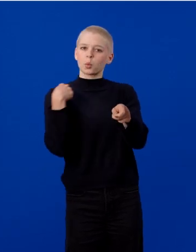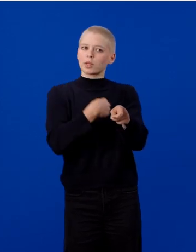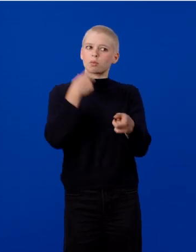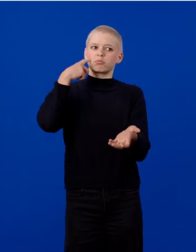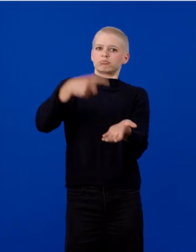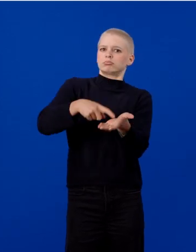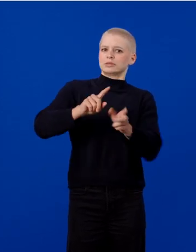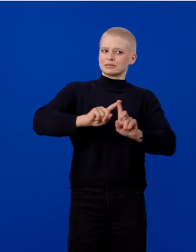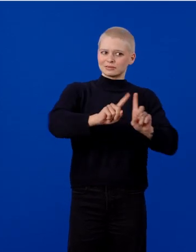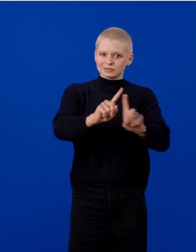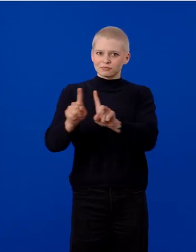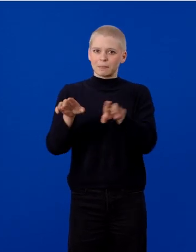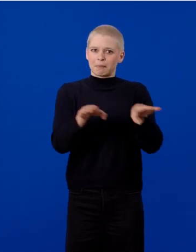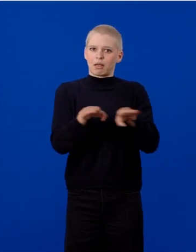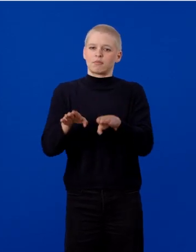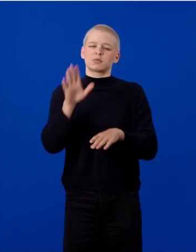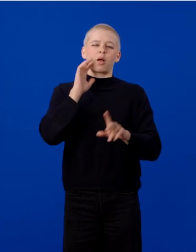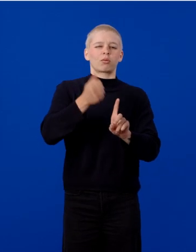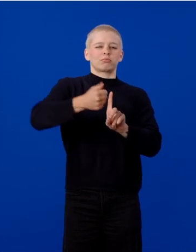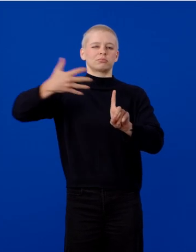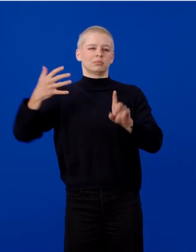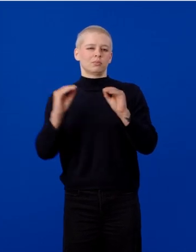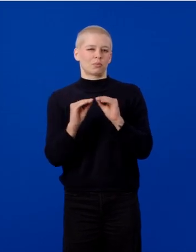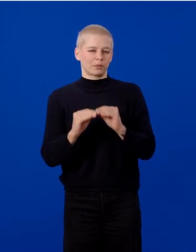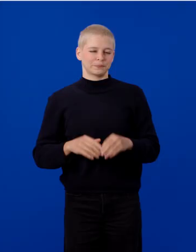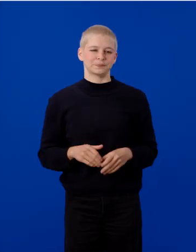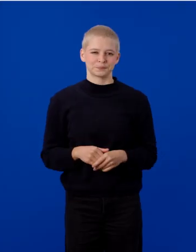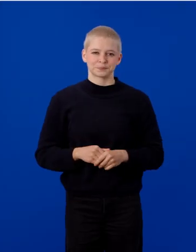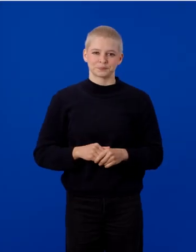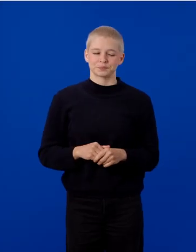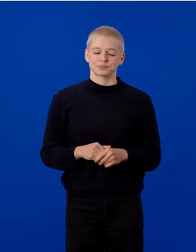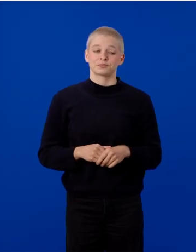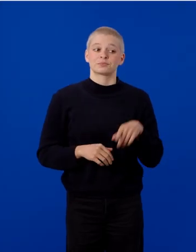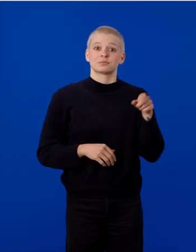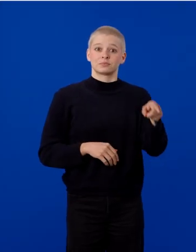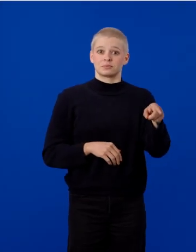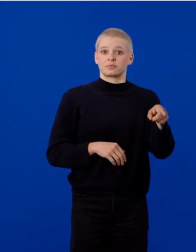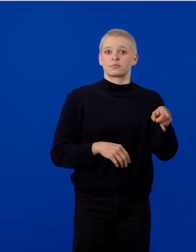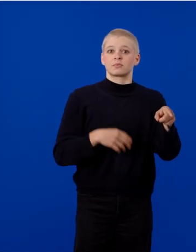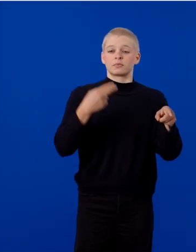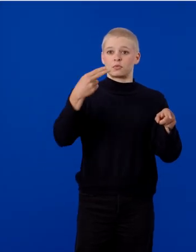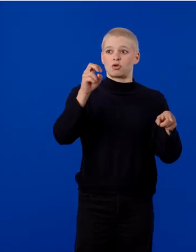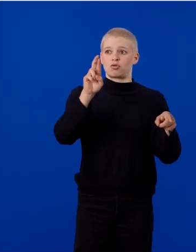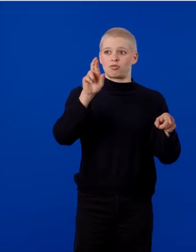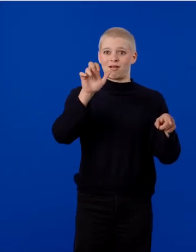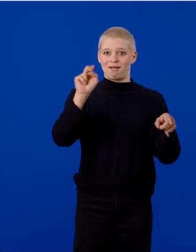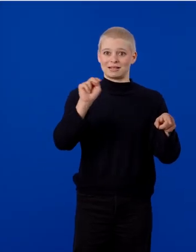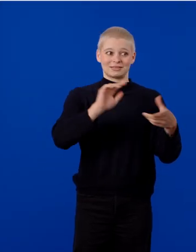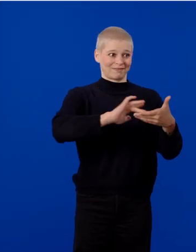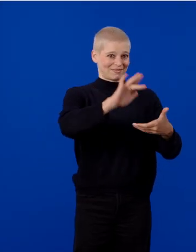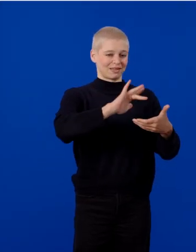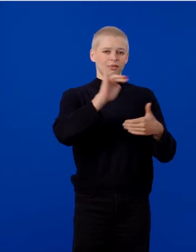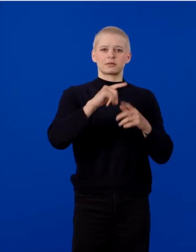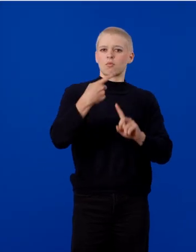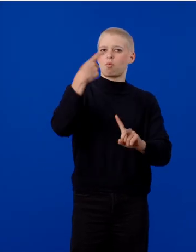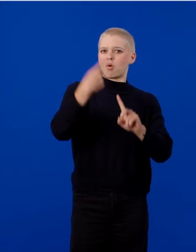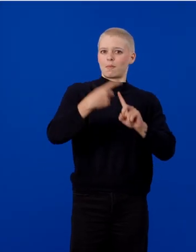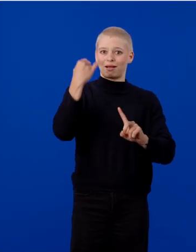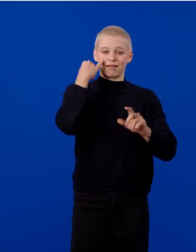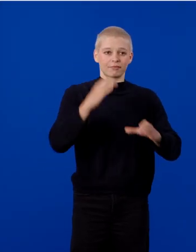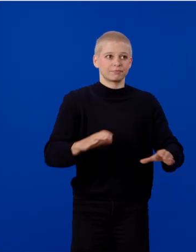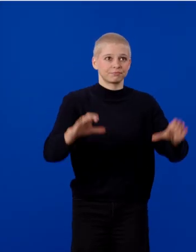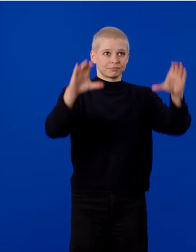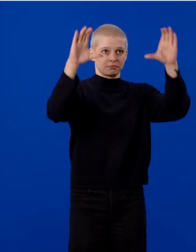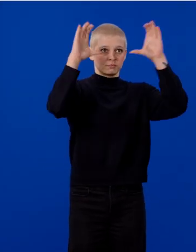behaviors. Let's talk a little bit about that. The Horizon feed is the default landing vehicle when users turn on their Meta